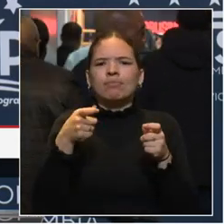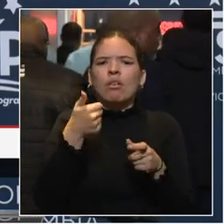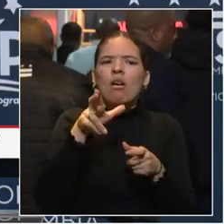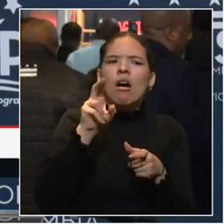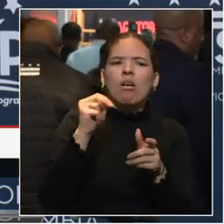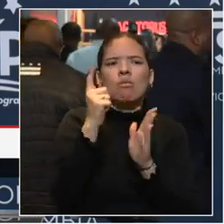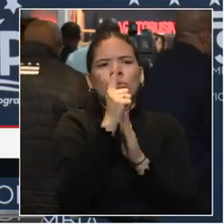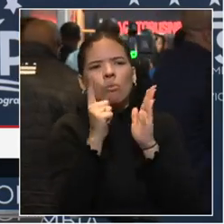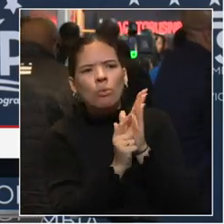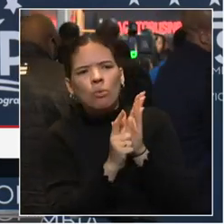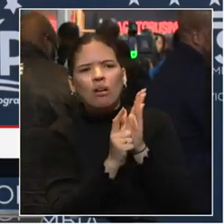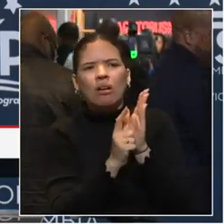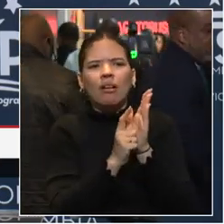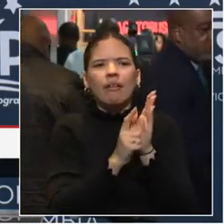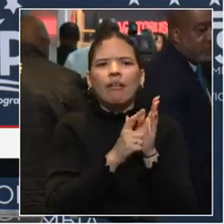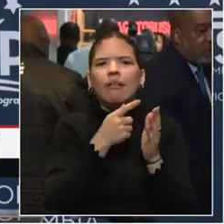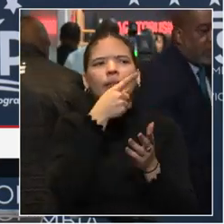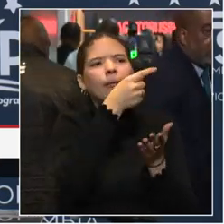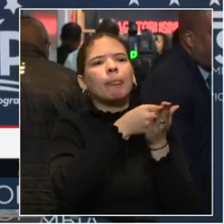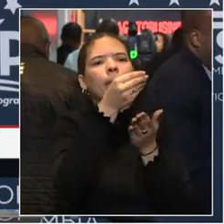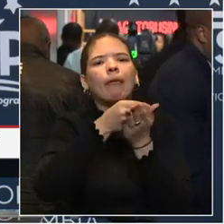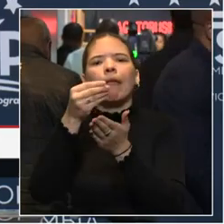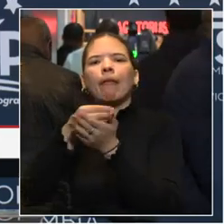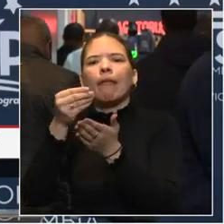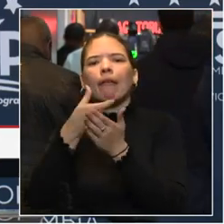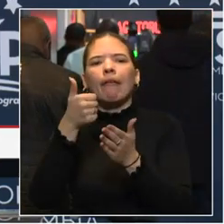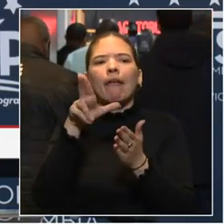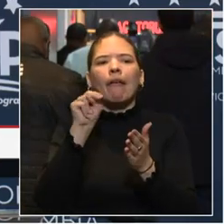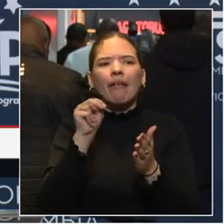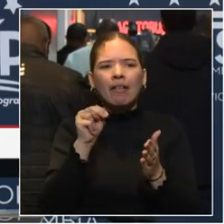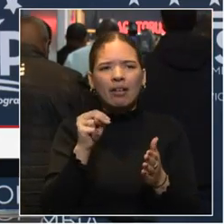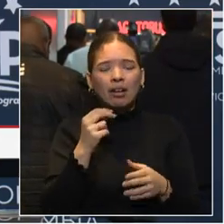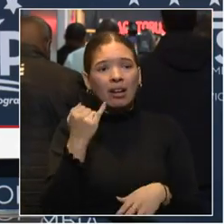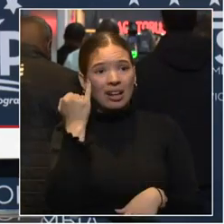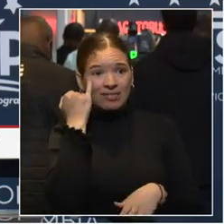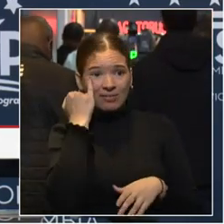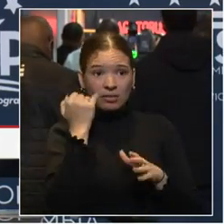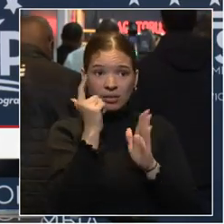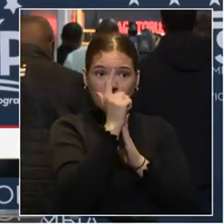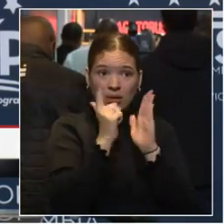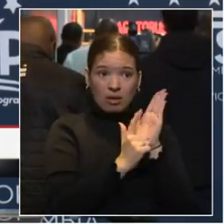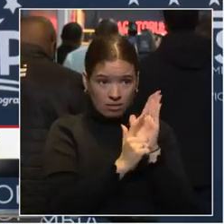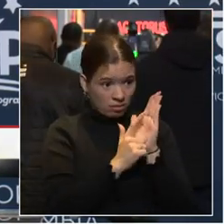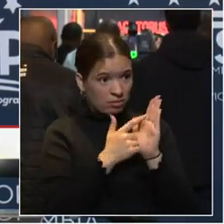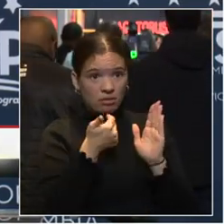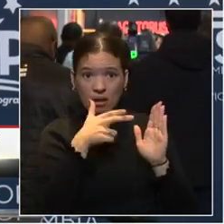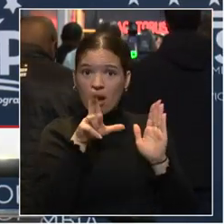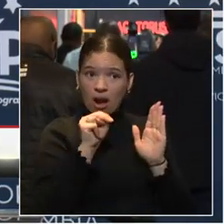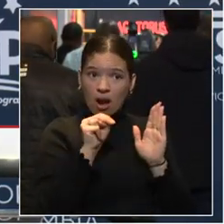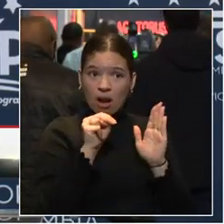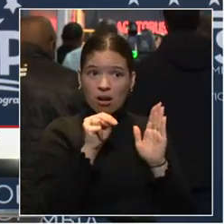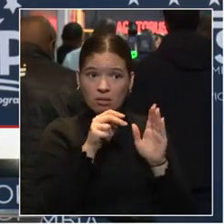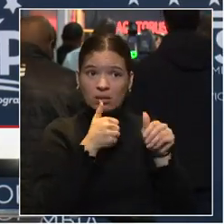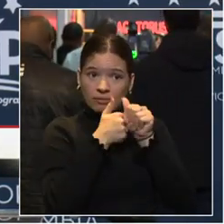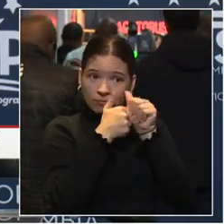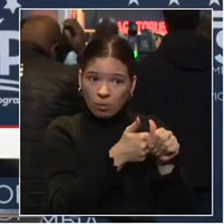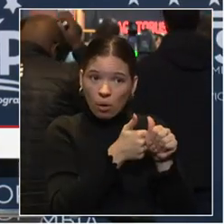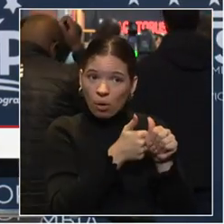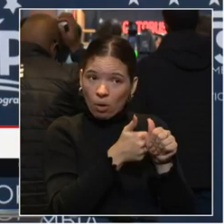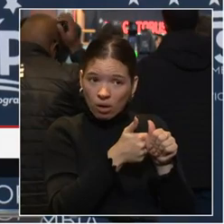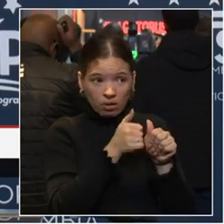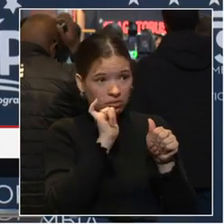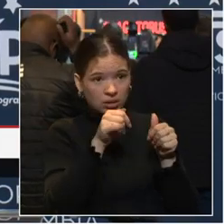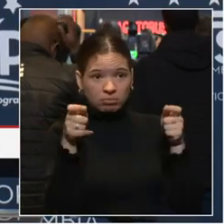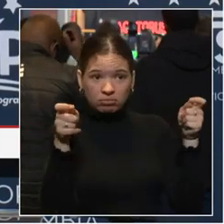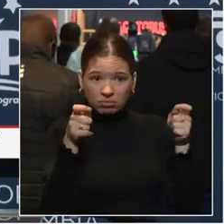buying guns, because when we know, even when we have a legal gun that's registered, you've done all the things that you have to get it, the